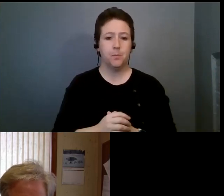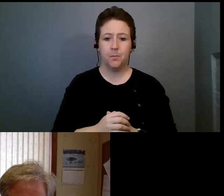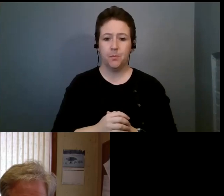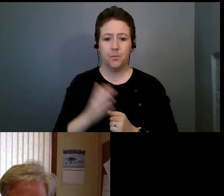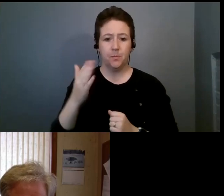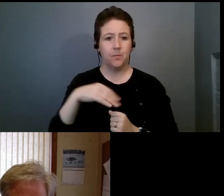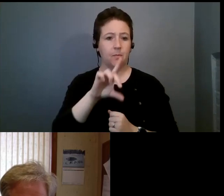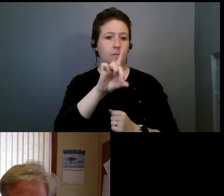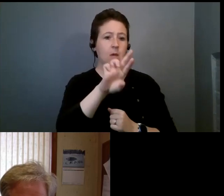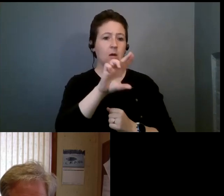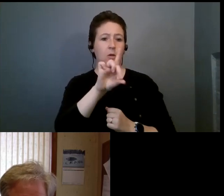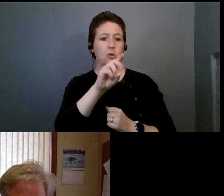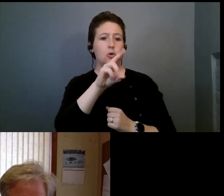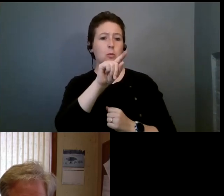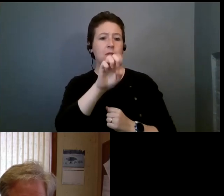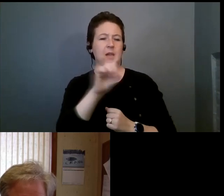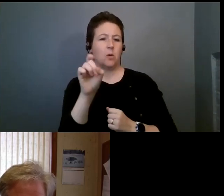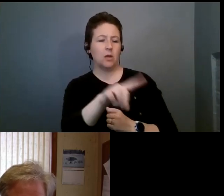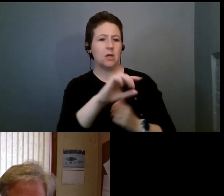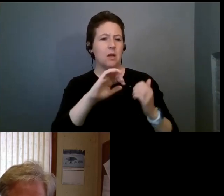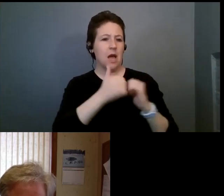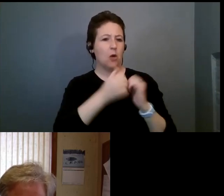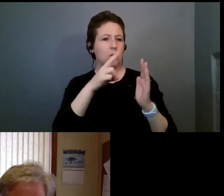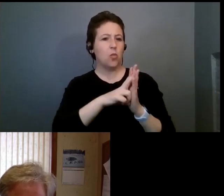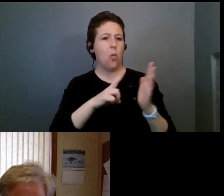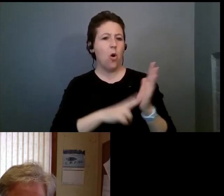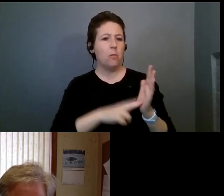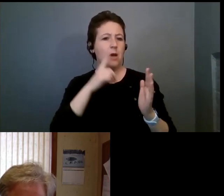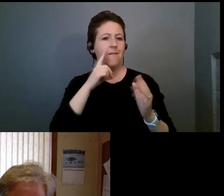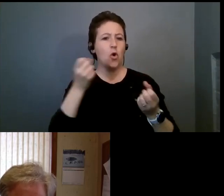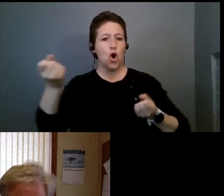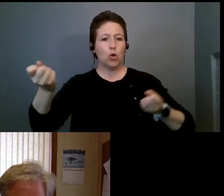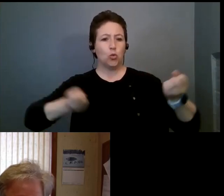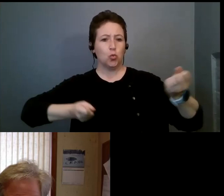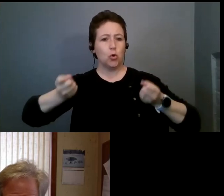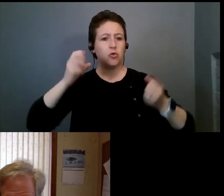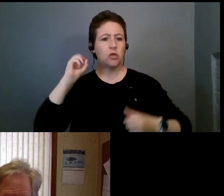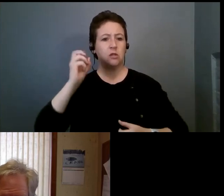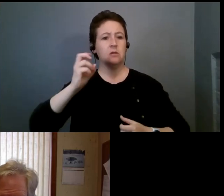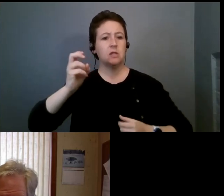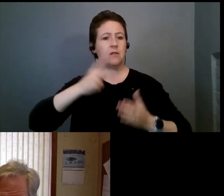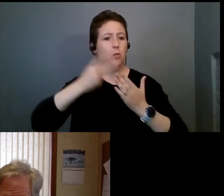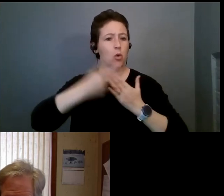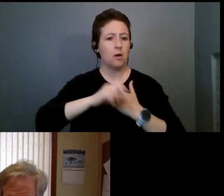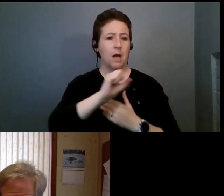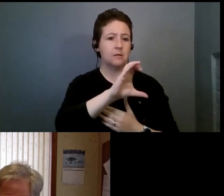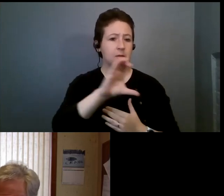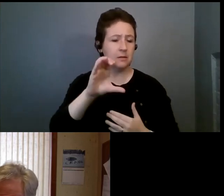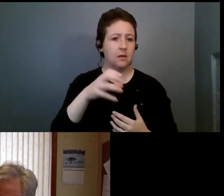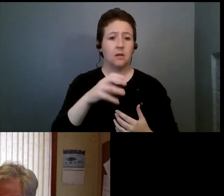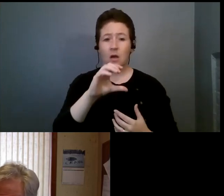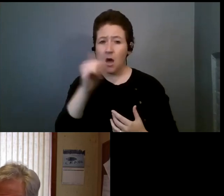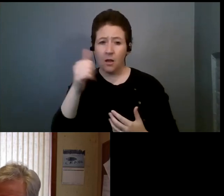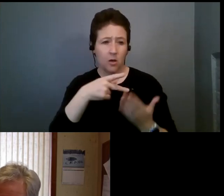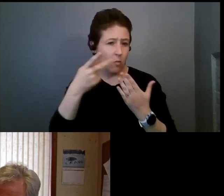And Dr. Doucette, there's another question. How's enrollment for the truck driving program at Scott Community College? And are there any of the other